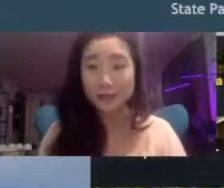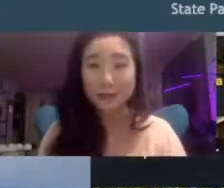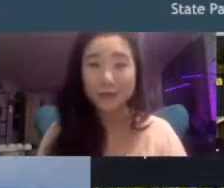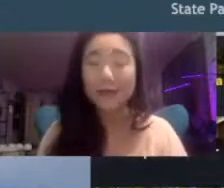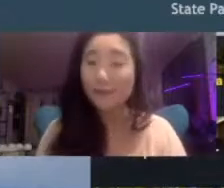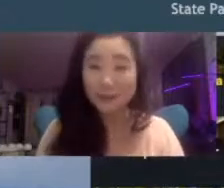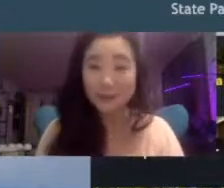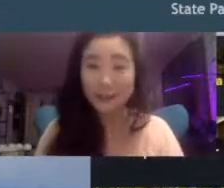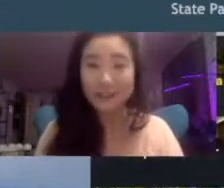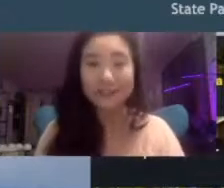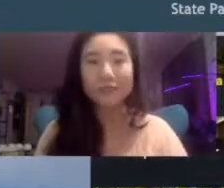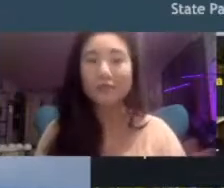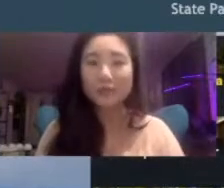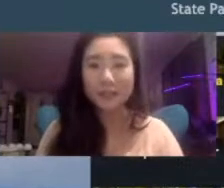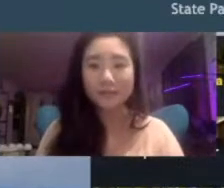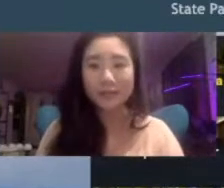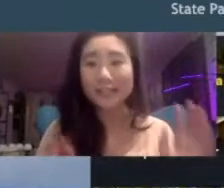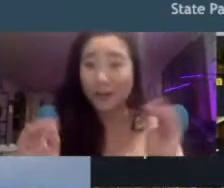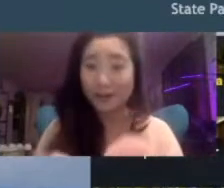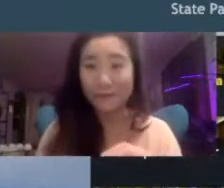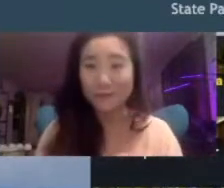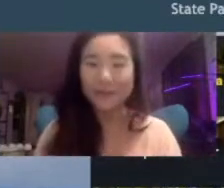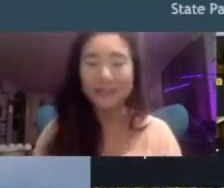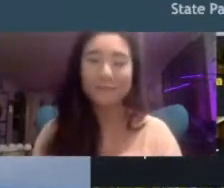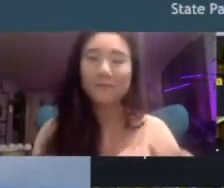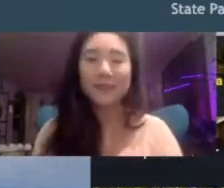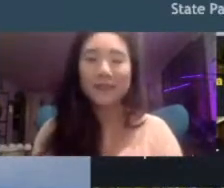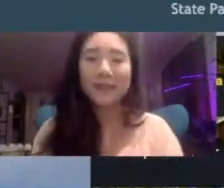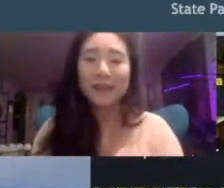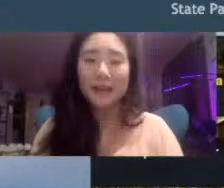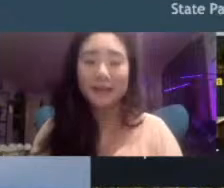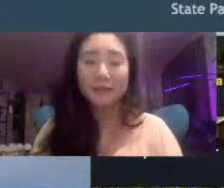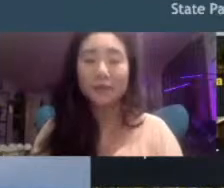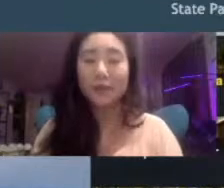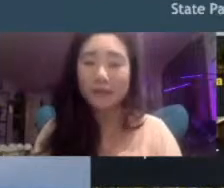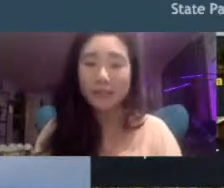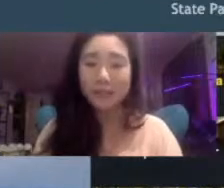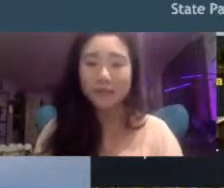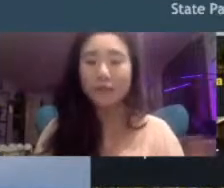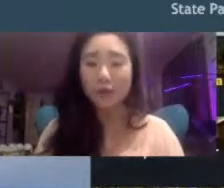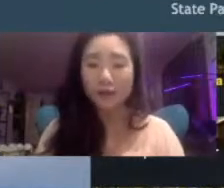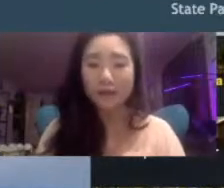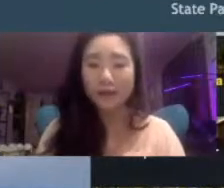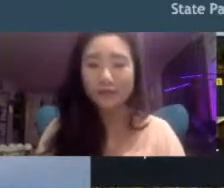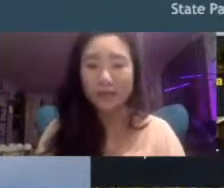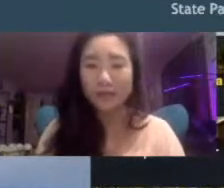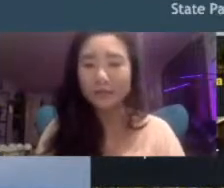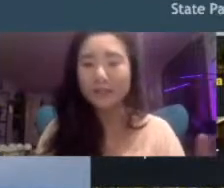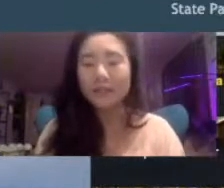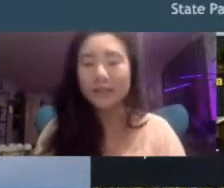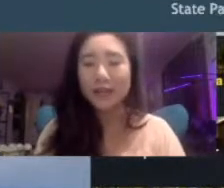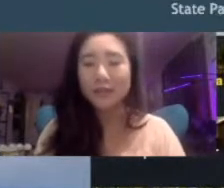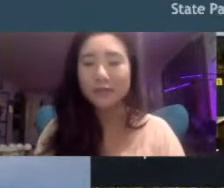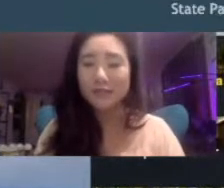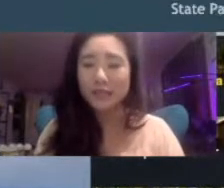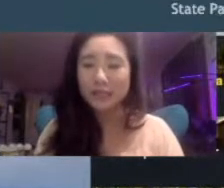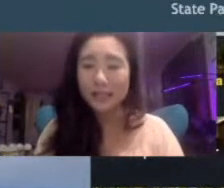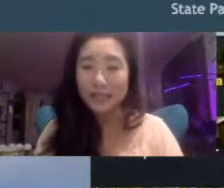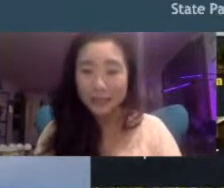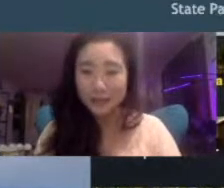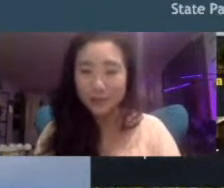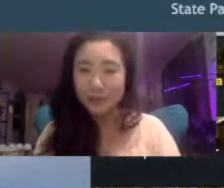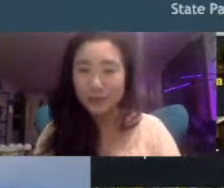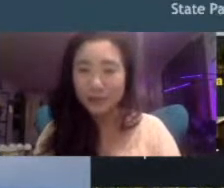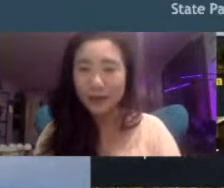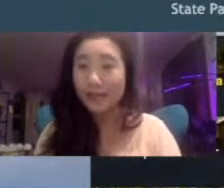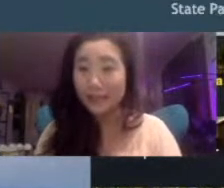to do camping reservations. So it's really convenient, it's all in one place. So what I'm going to do is I'm going to walk you guys around. You see this like